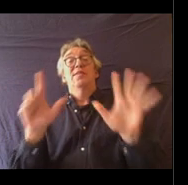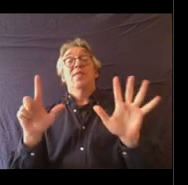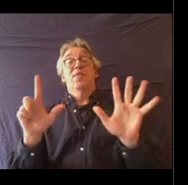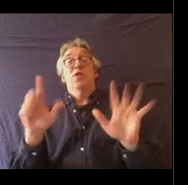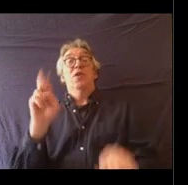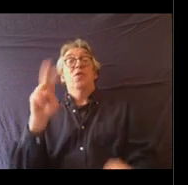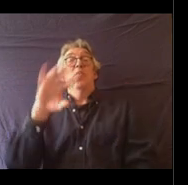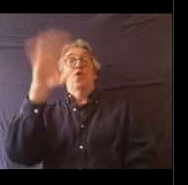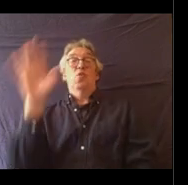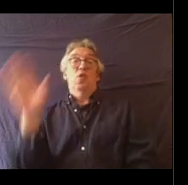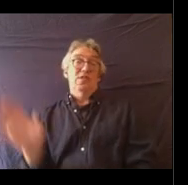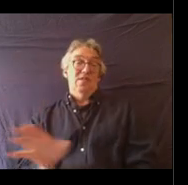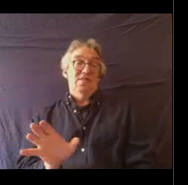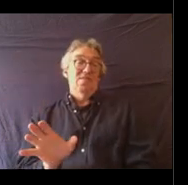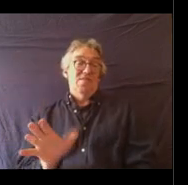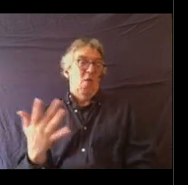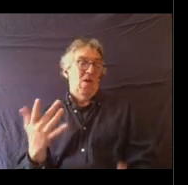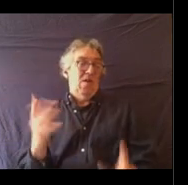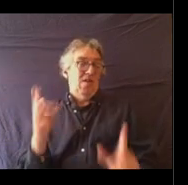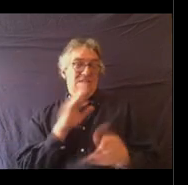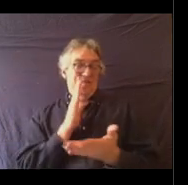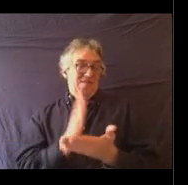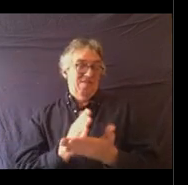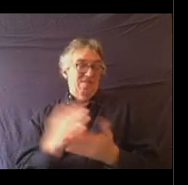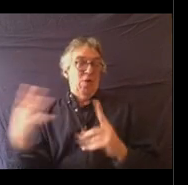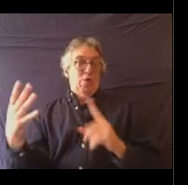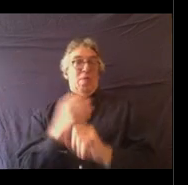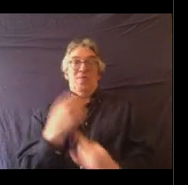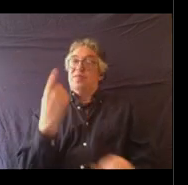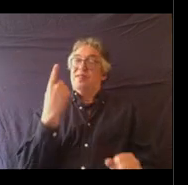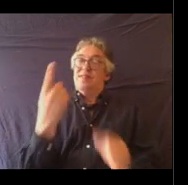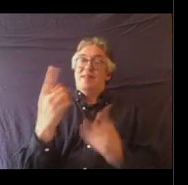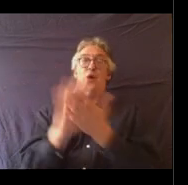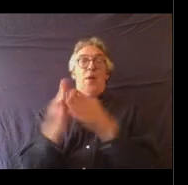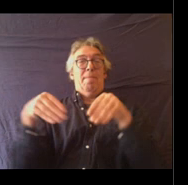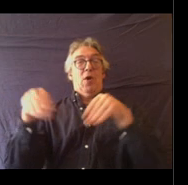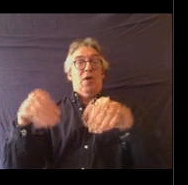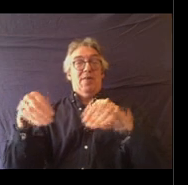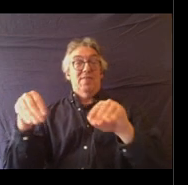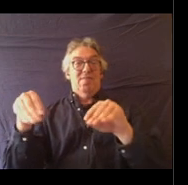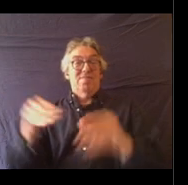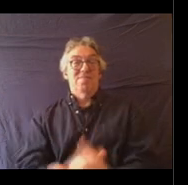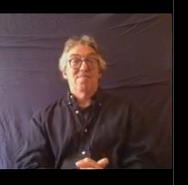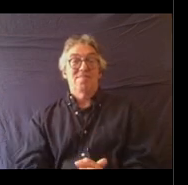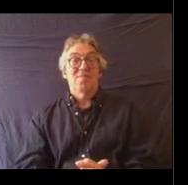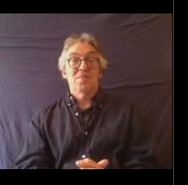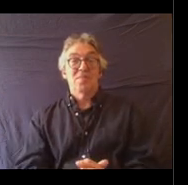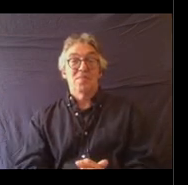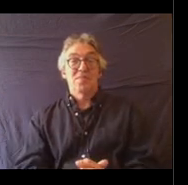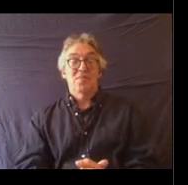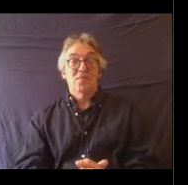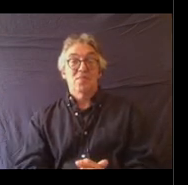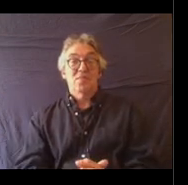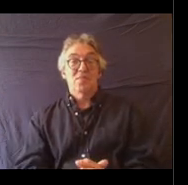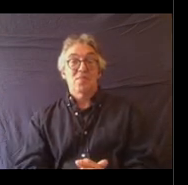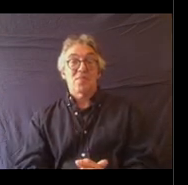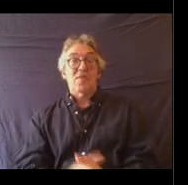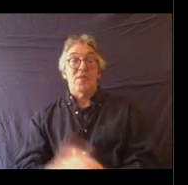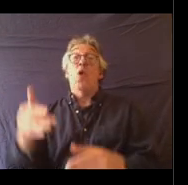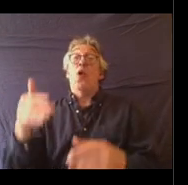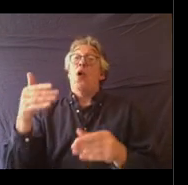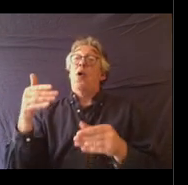whole single market in the end, to make not only the products and the capital and so on flow, but also the content in